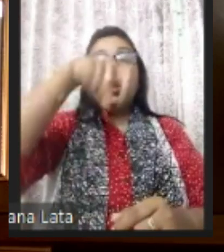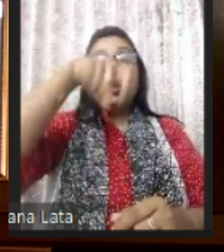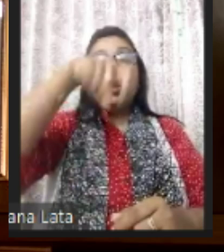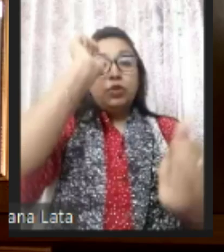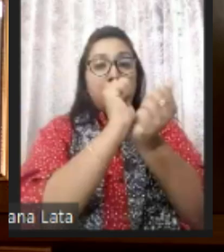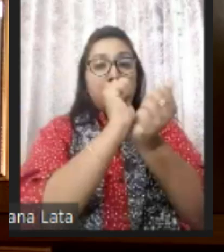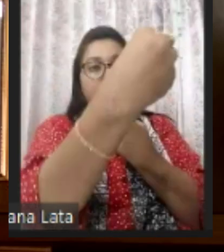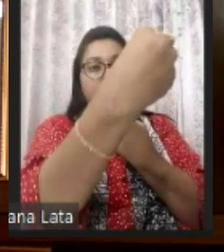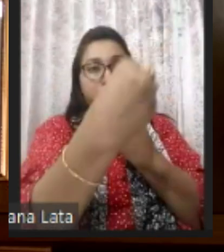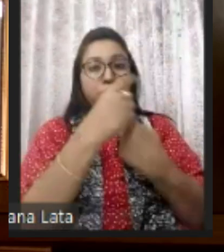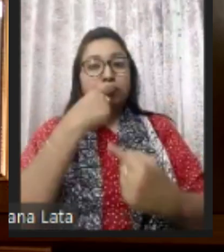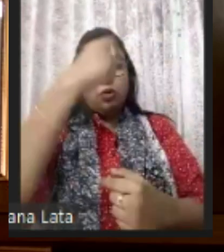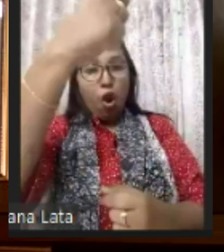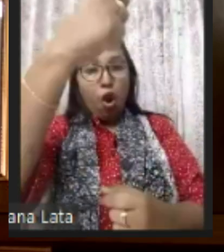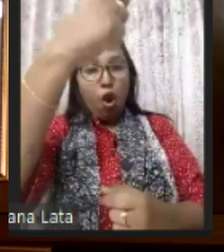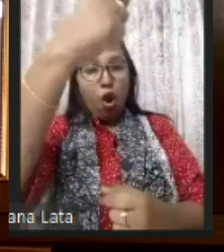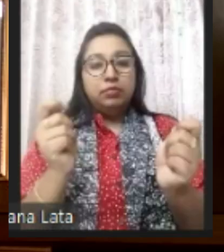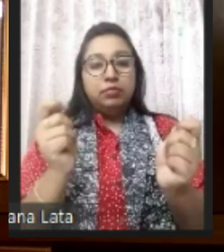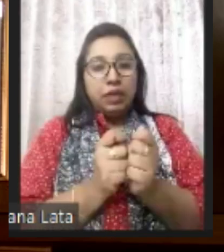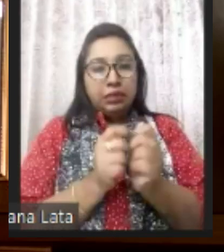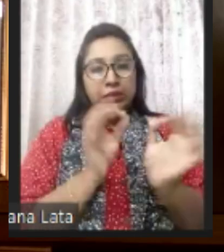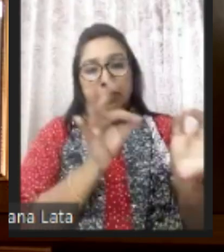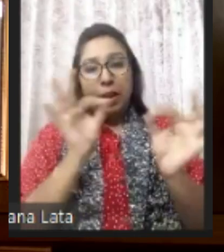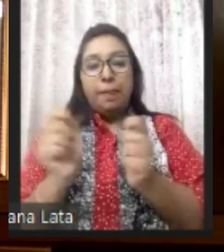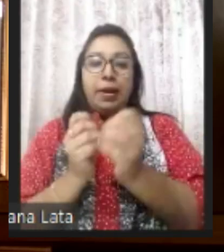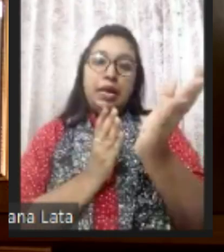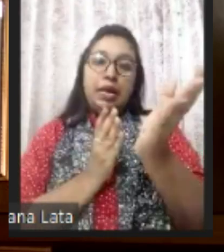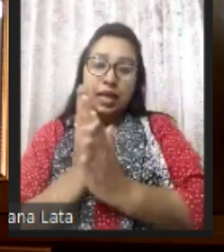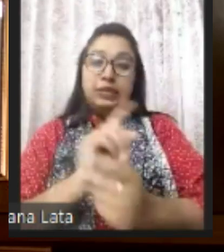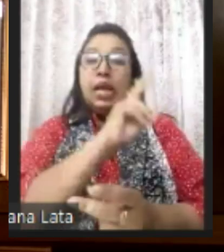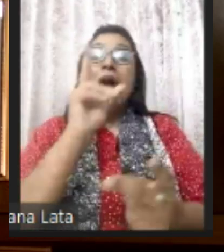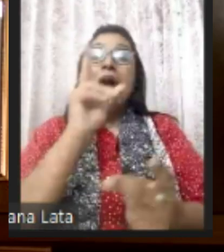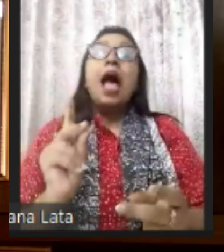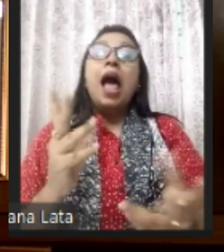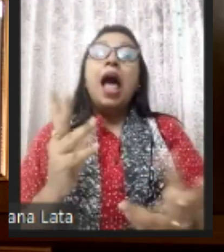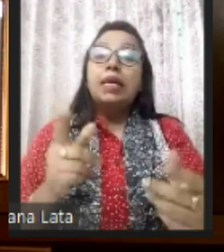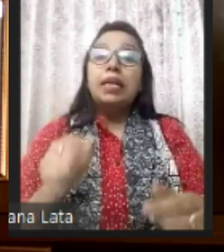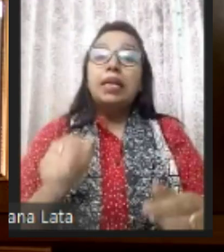guidance of our Honorable ICT Advisor, Mr. Shazib Wajad, the architect of Digital Bangladesh.